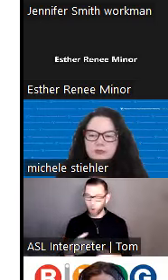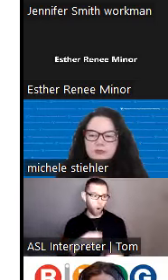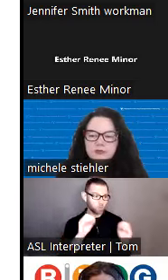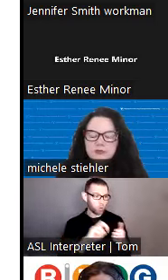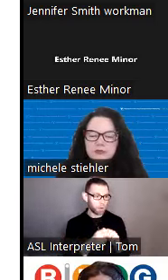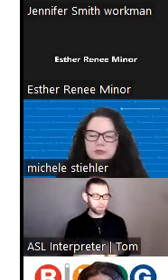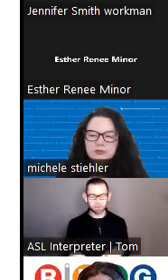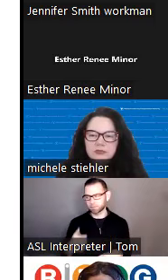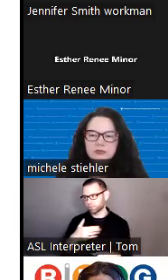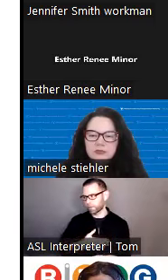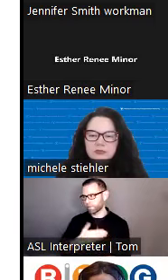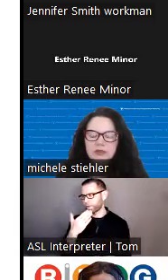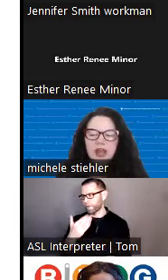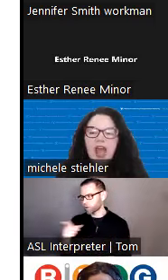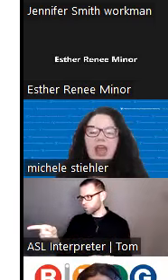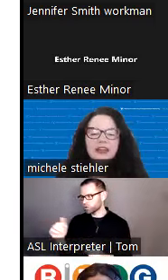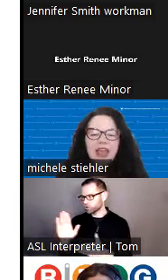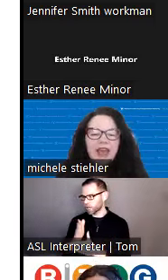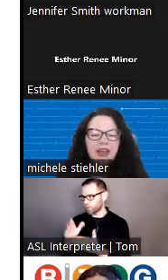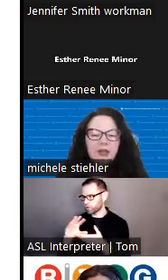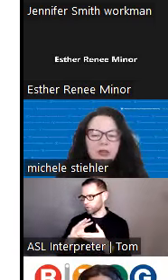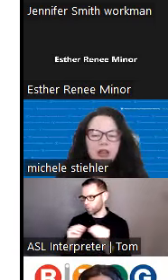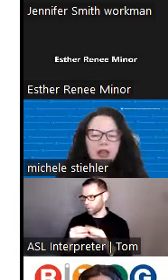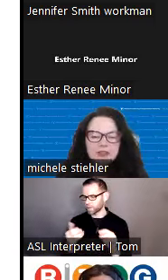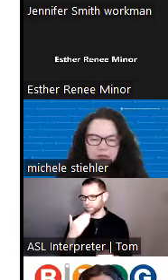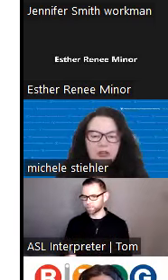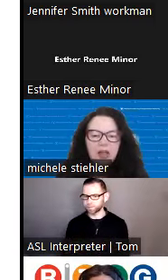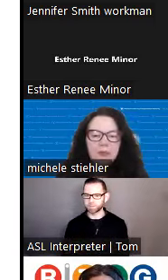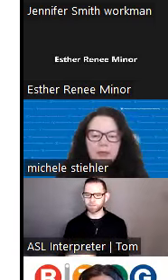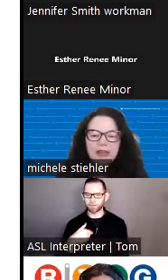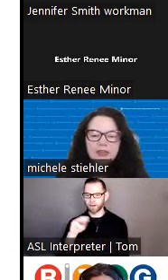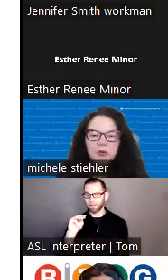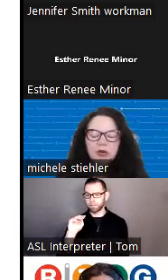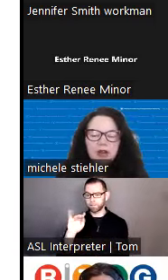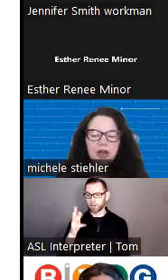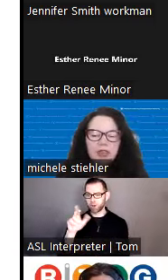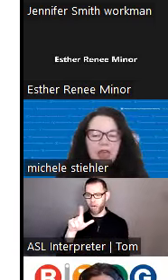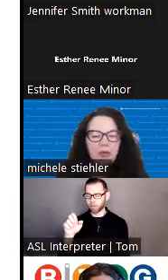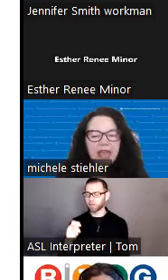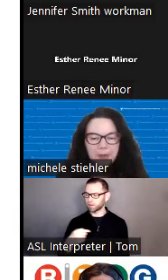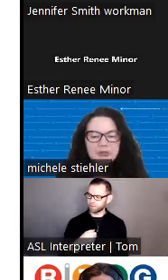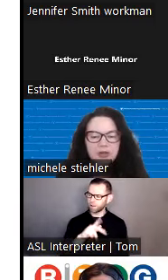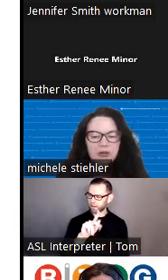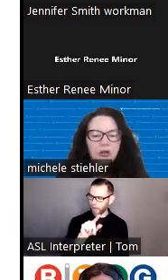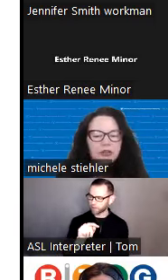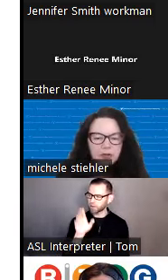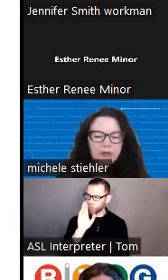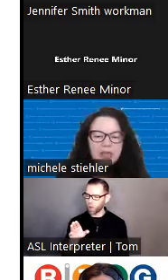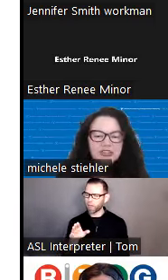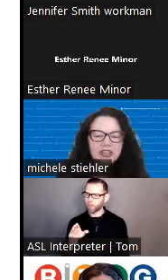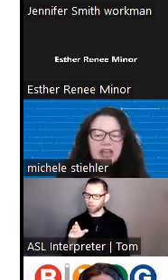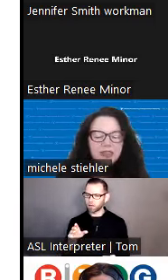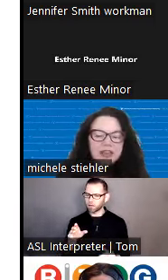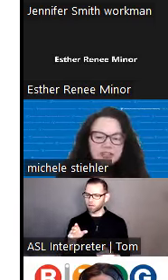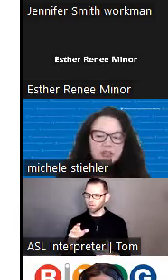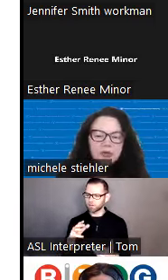you sharing your stories. They're powerful. And Kat and I will circle up and make sure that we capture all of your